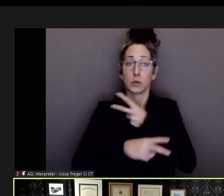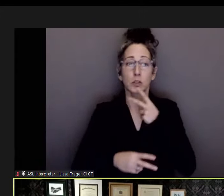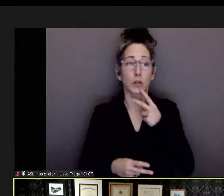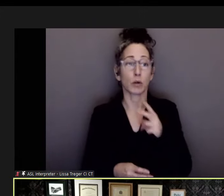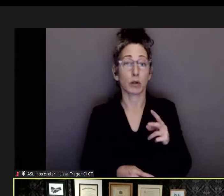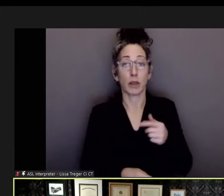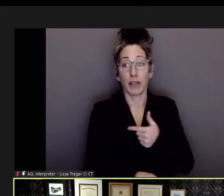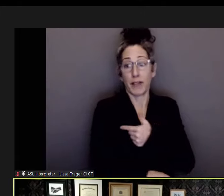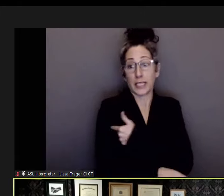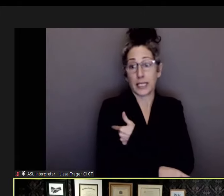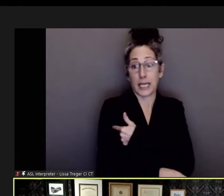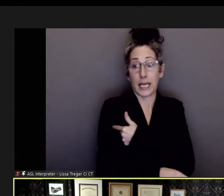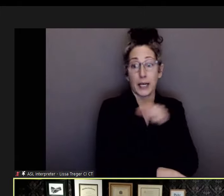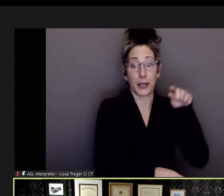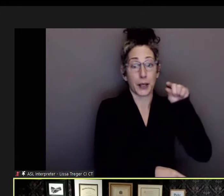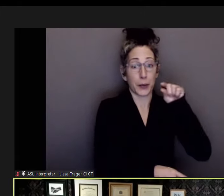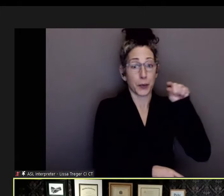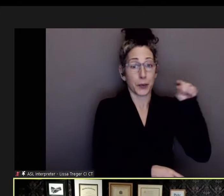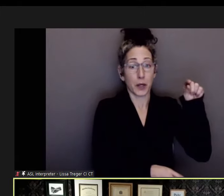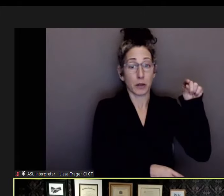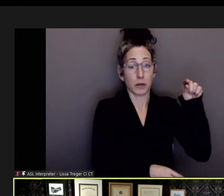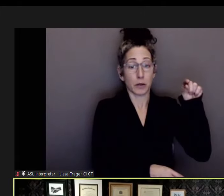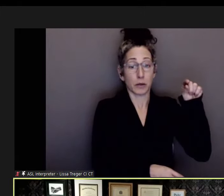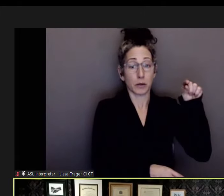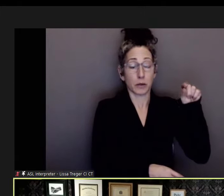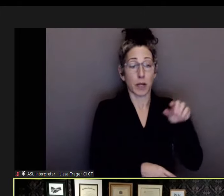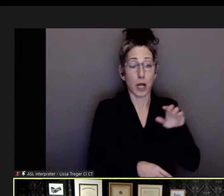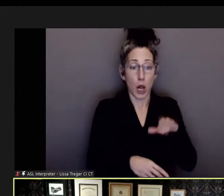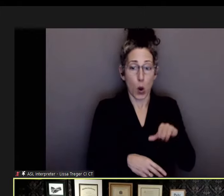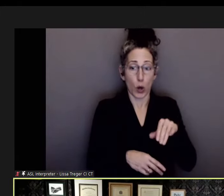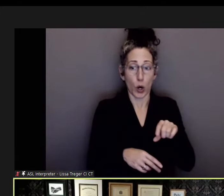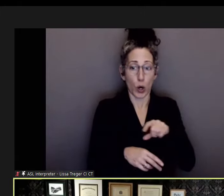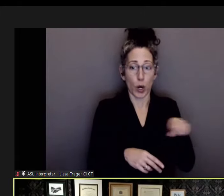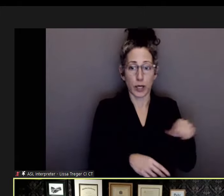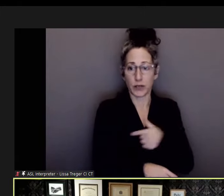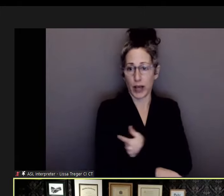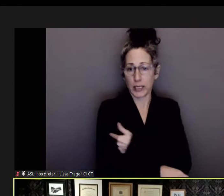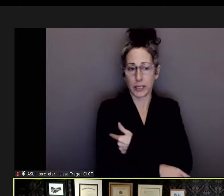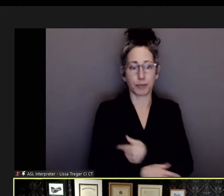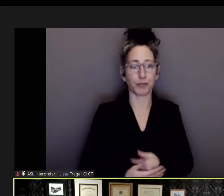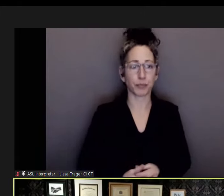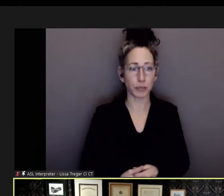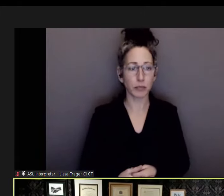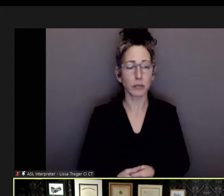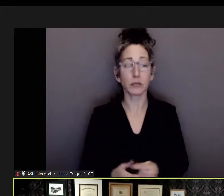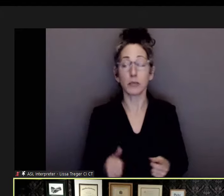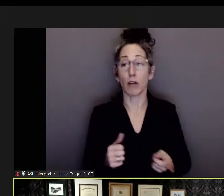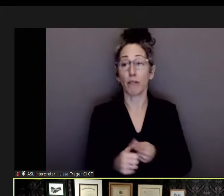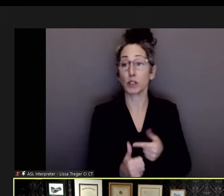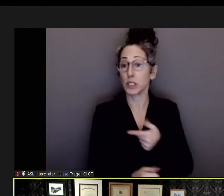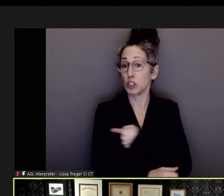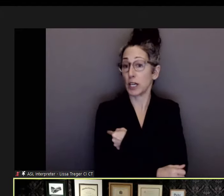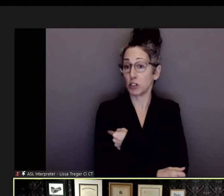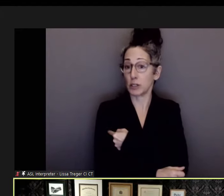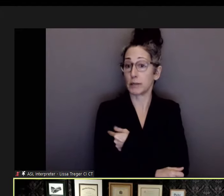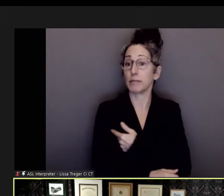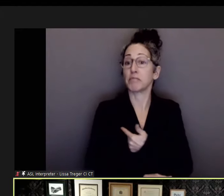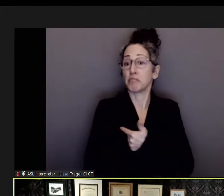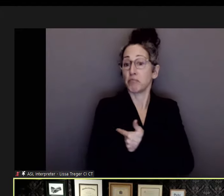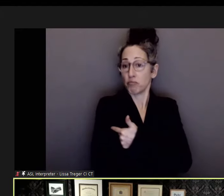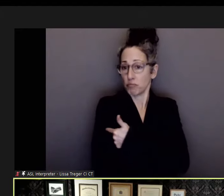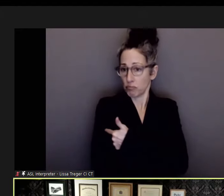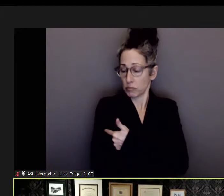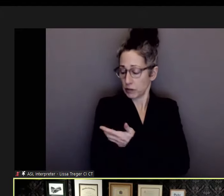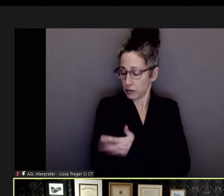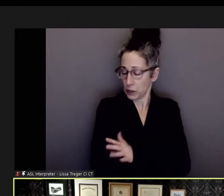row, compared to the placebo group, which is the lower row, after the first injection, clearly a large